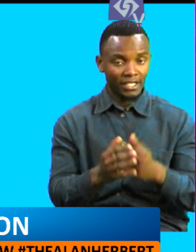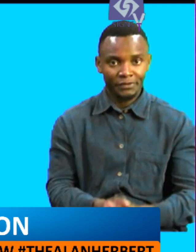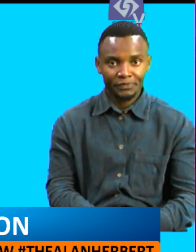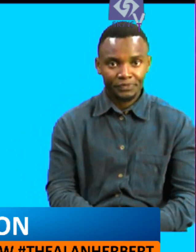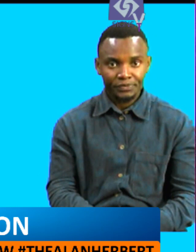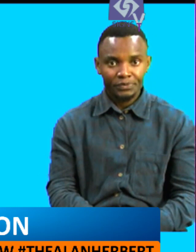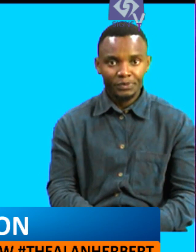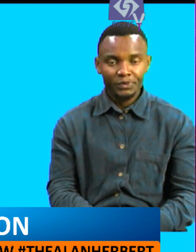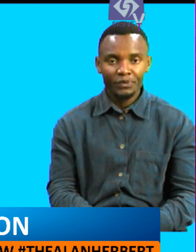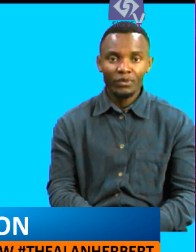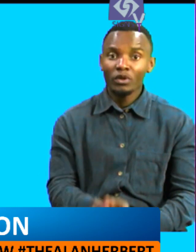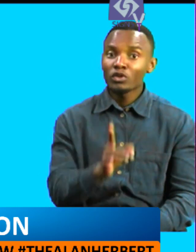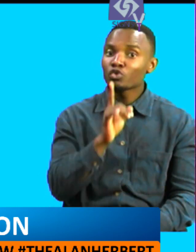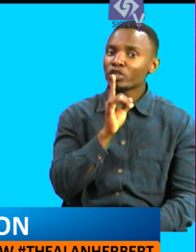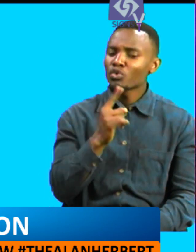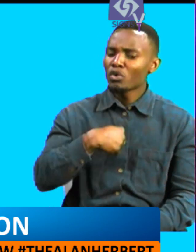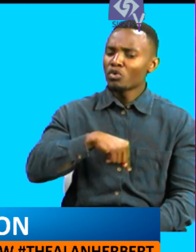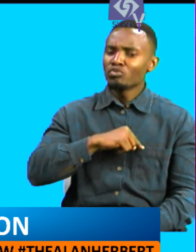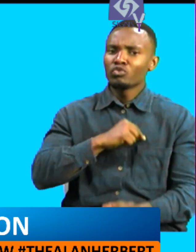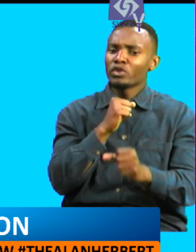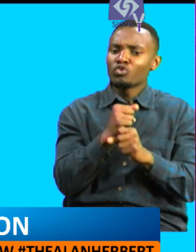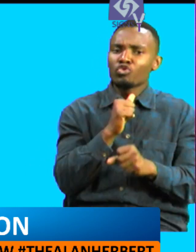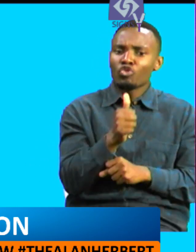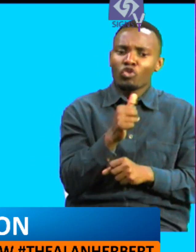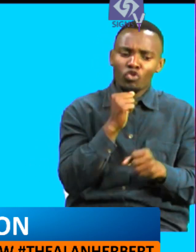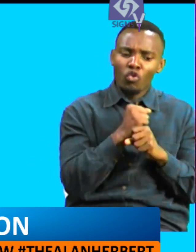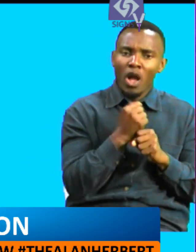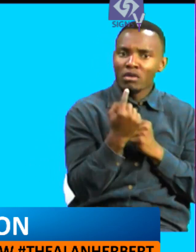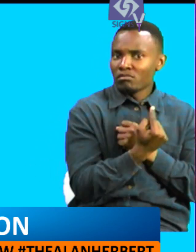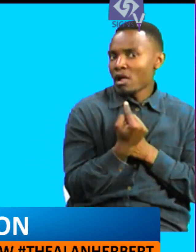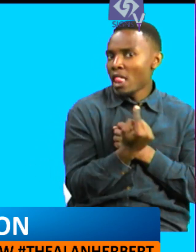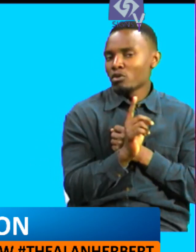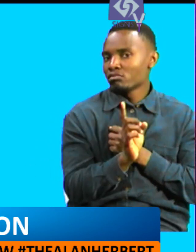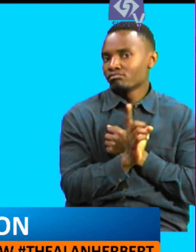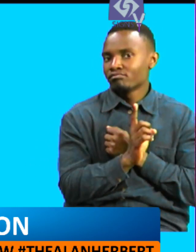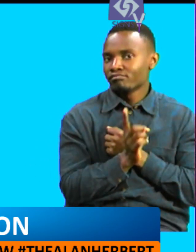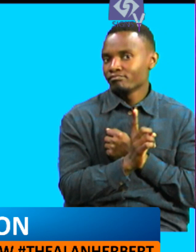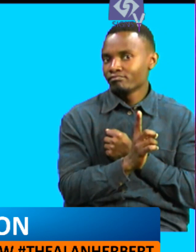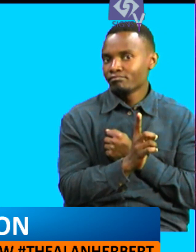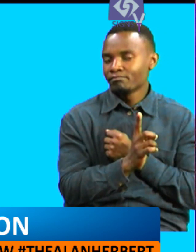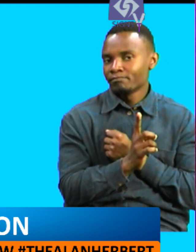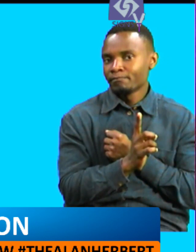one is to ensure that we do not operate in isolation anymore.